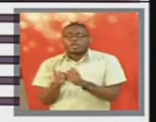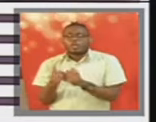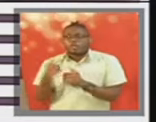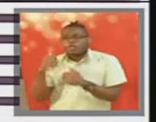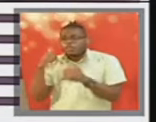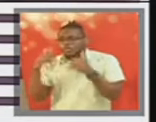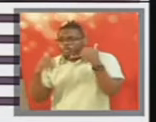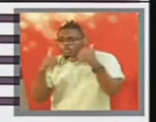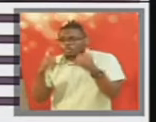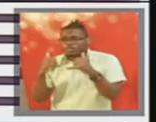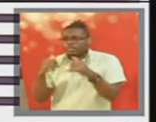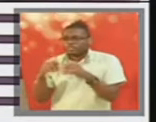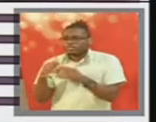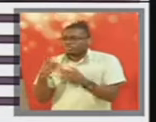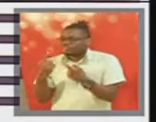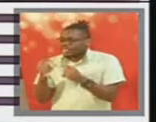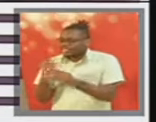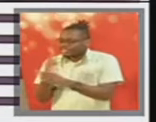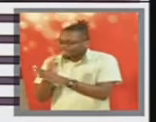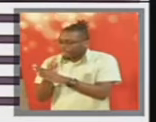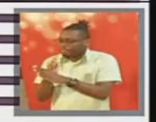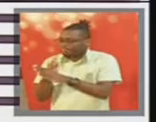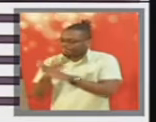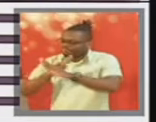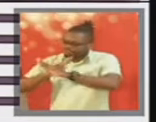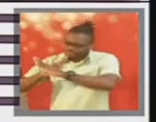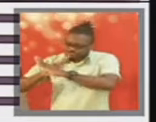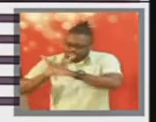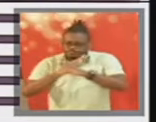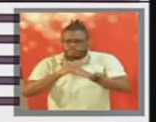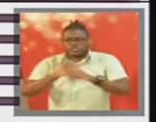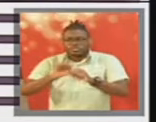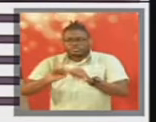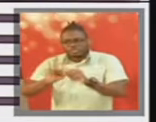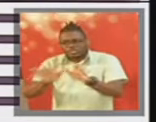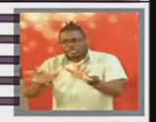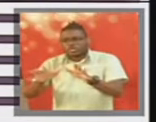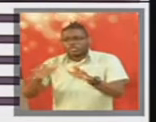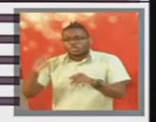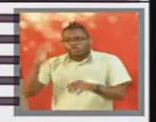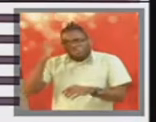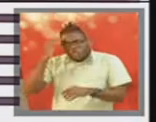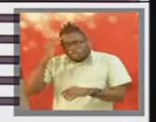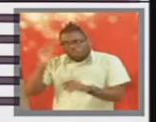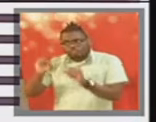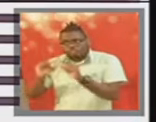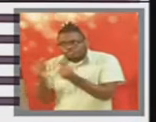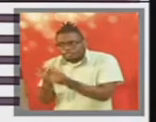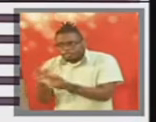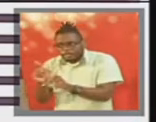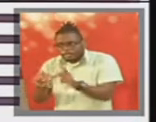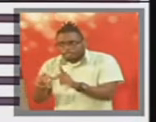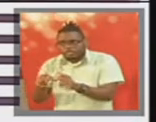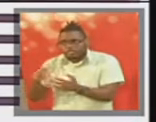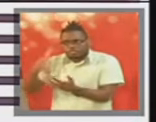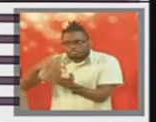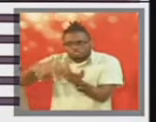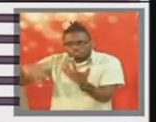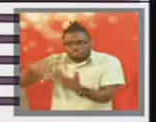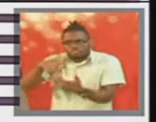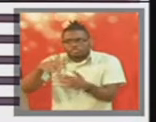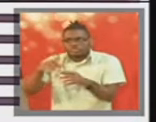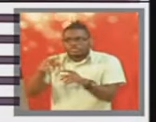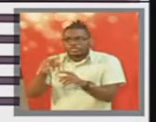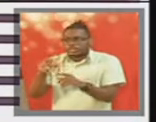those chains off. So when we identify that a group of individuals has been exposed to a confirmed case, we have